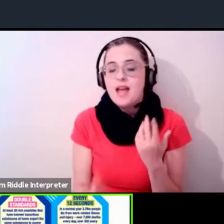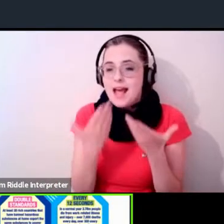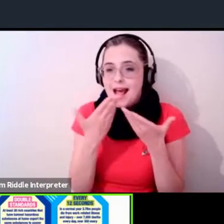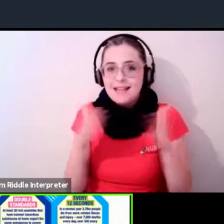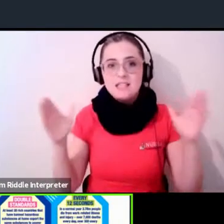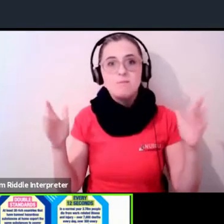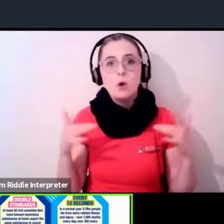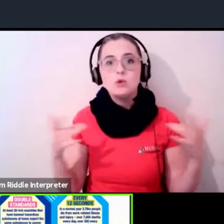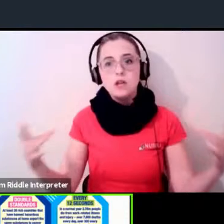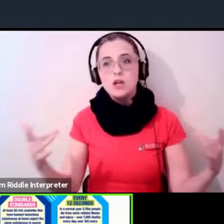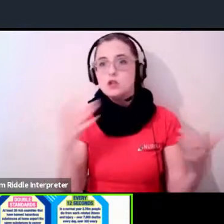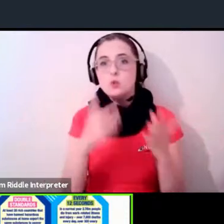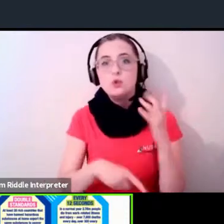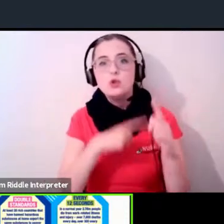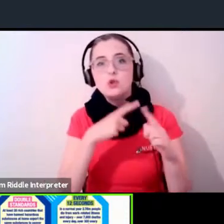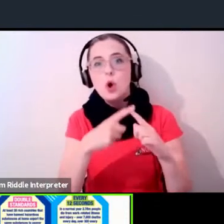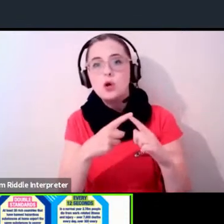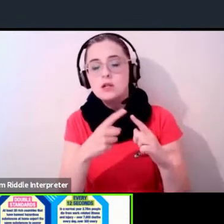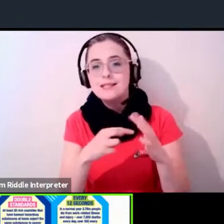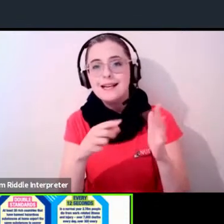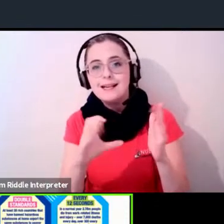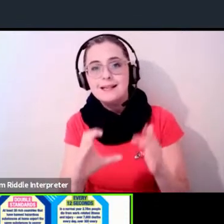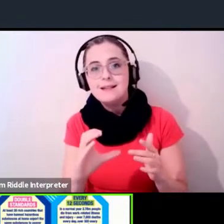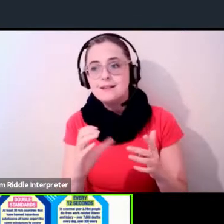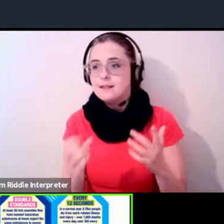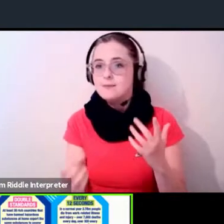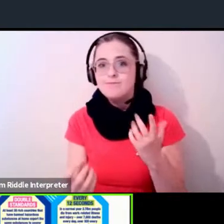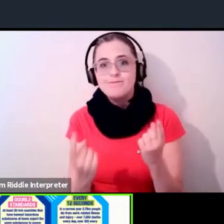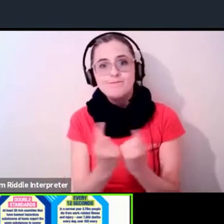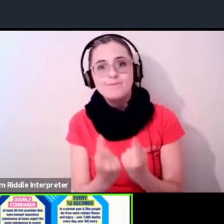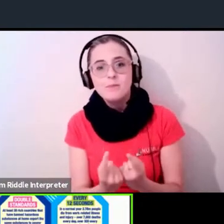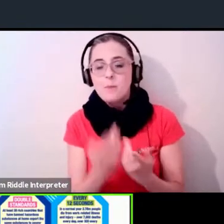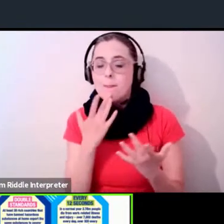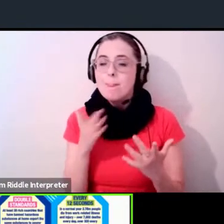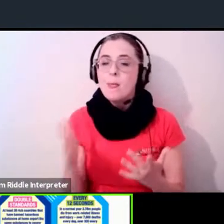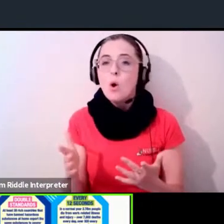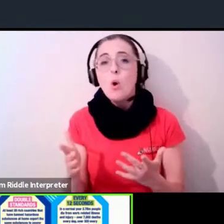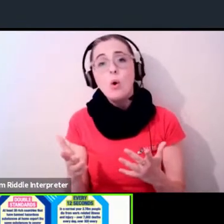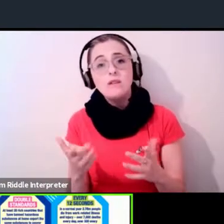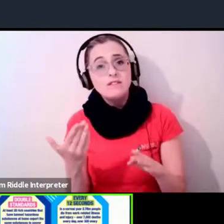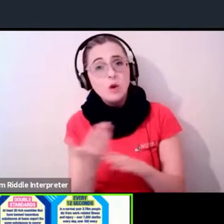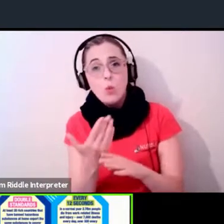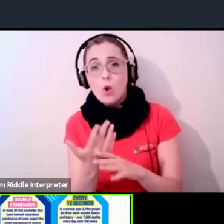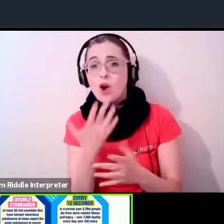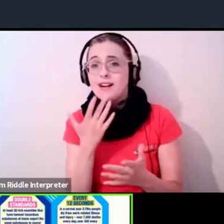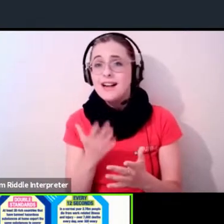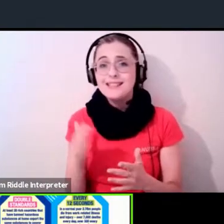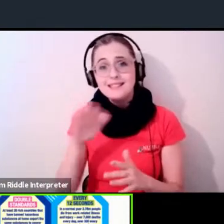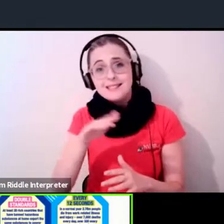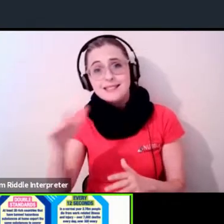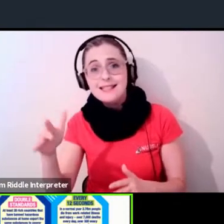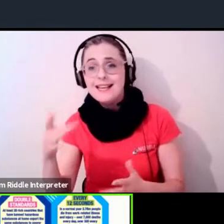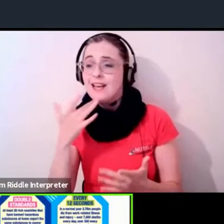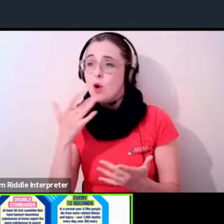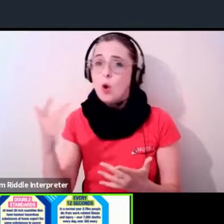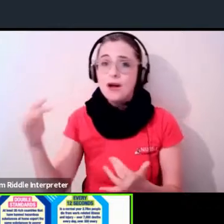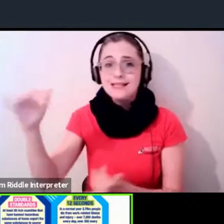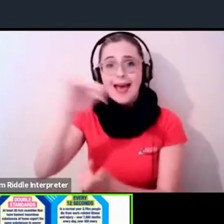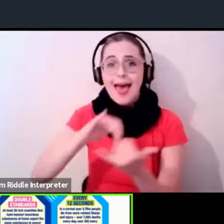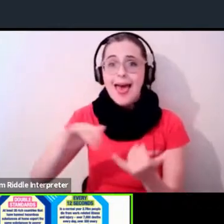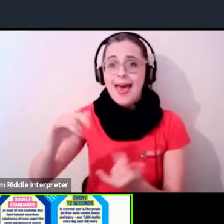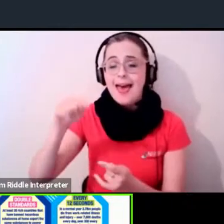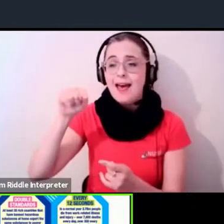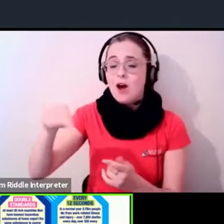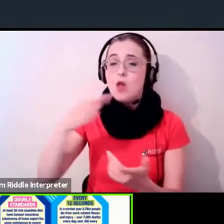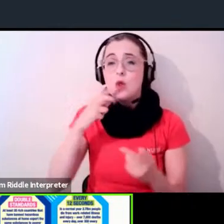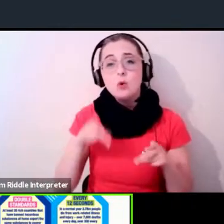and infectious disease. We remember those killed in incidents because of their work at sea, in air crashes, those killed on the roads and on